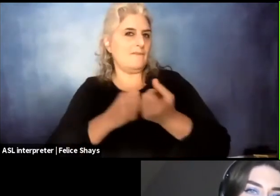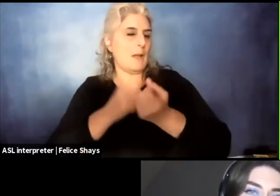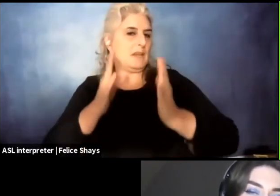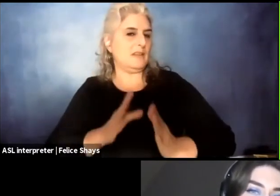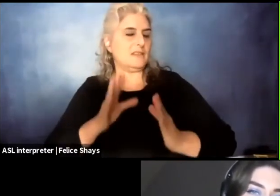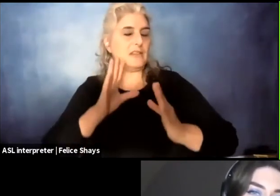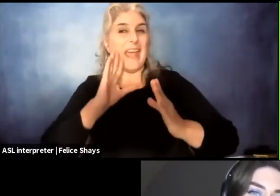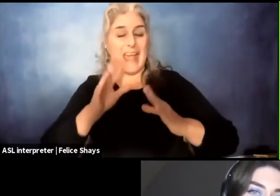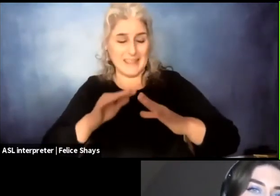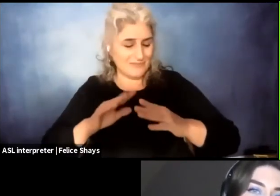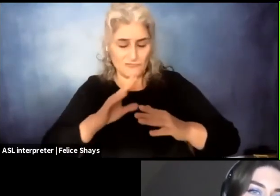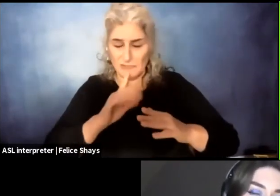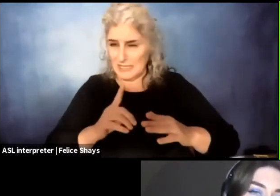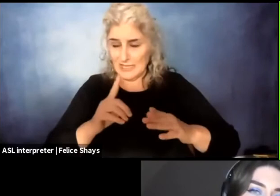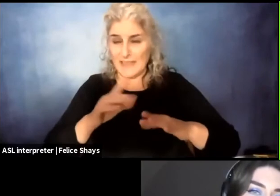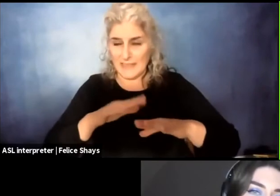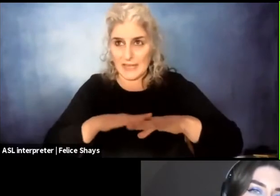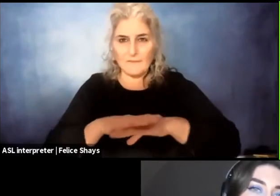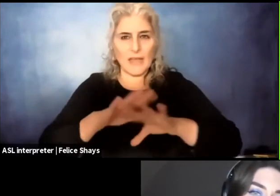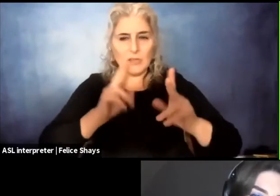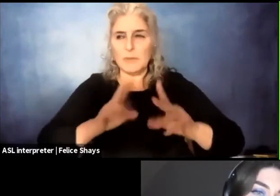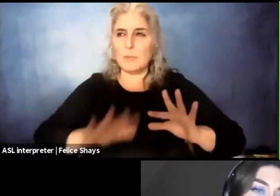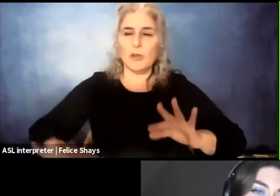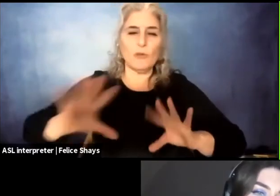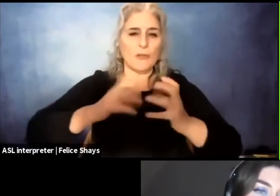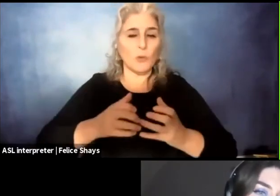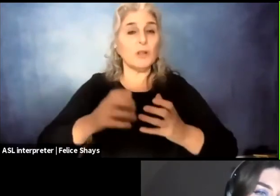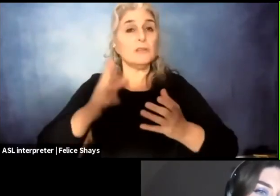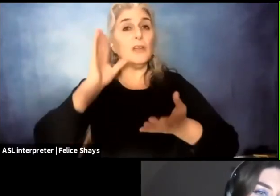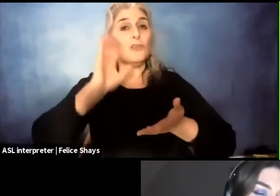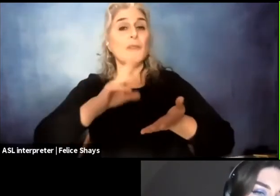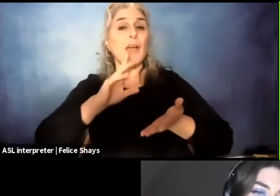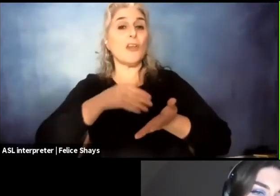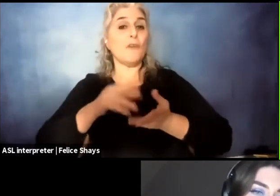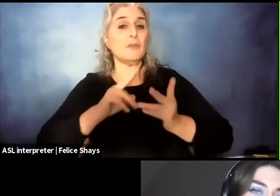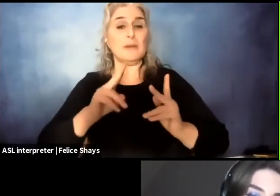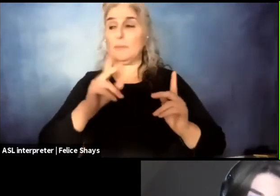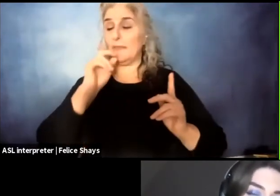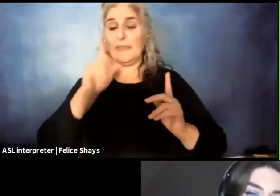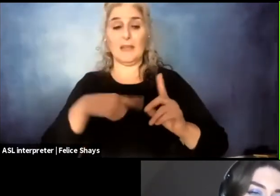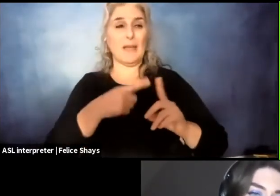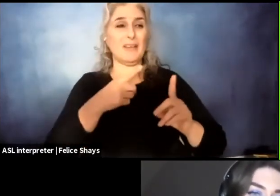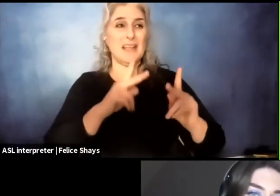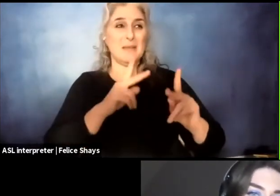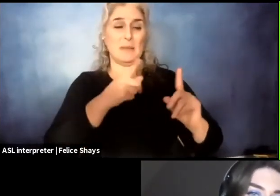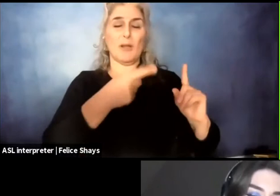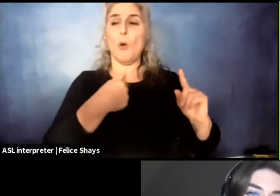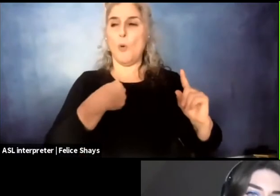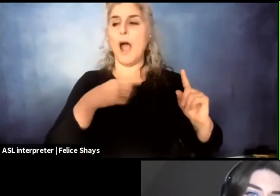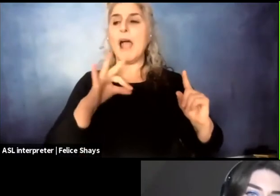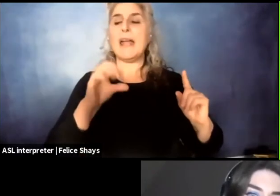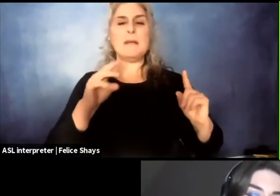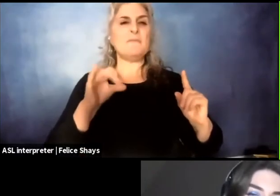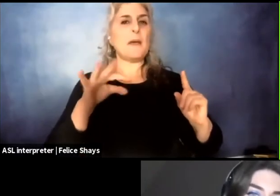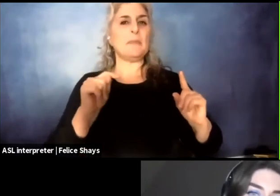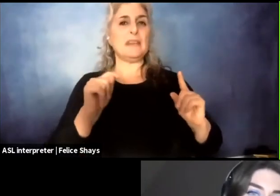that we rarely hear. We mostly hear from SWERFs, people who are sex works exclusionary feminists, and we're not